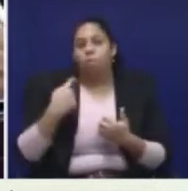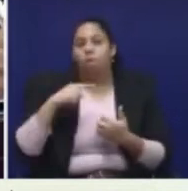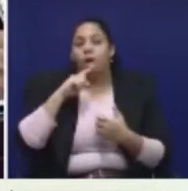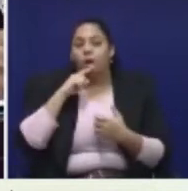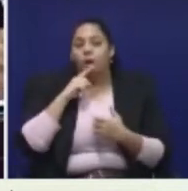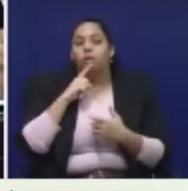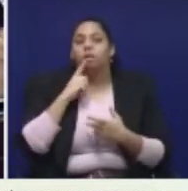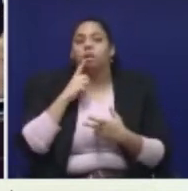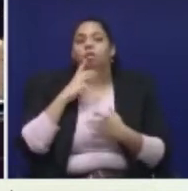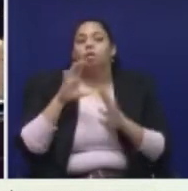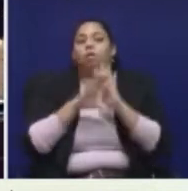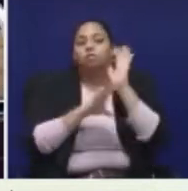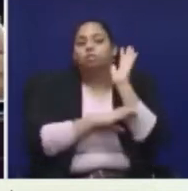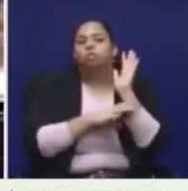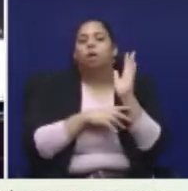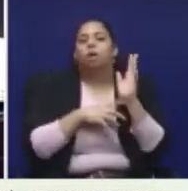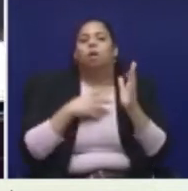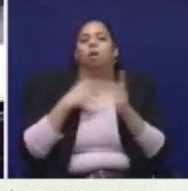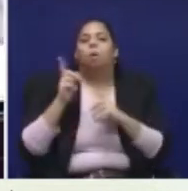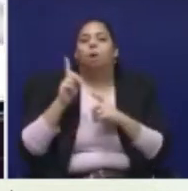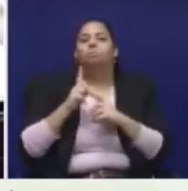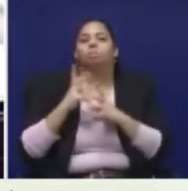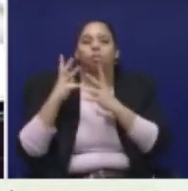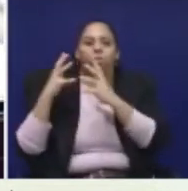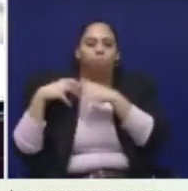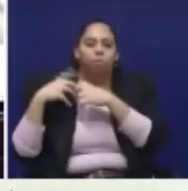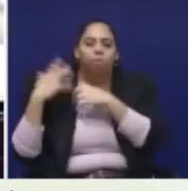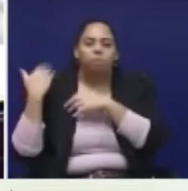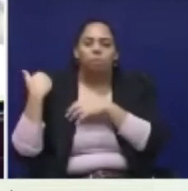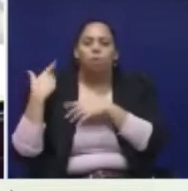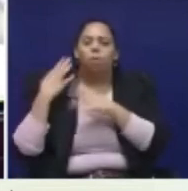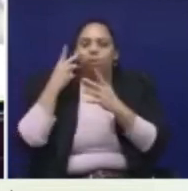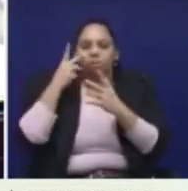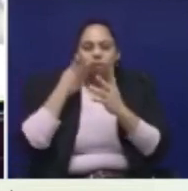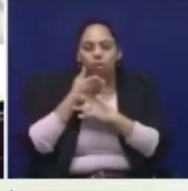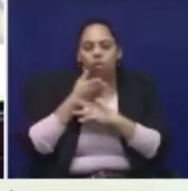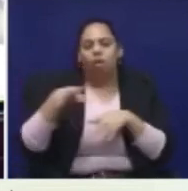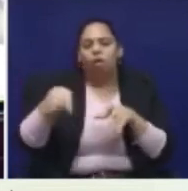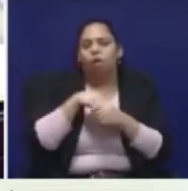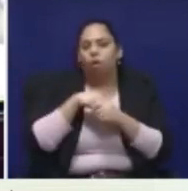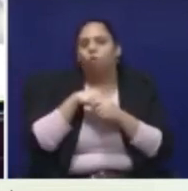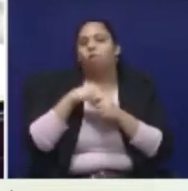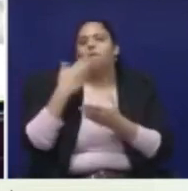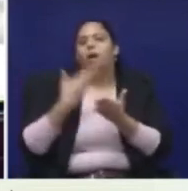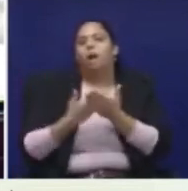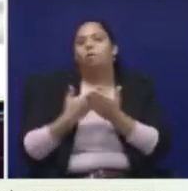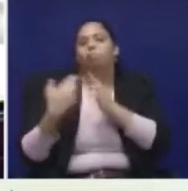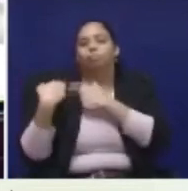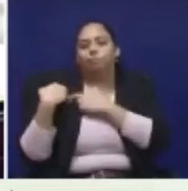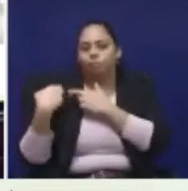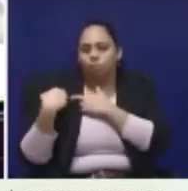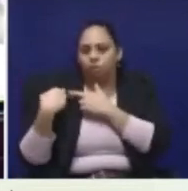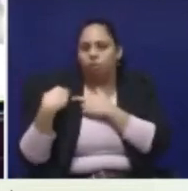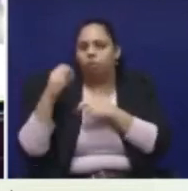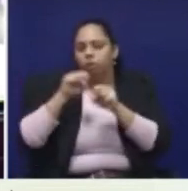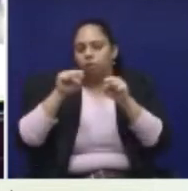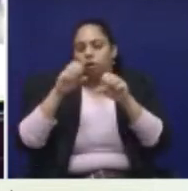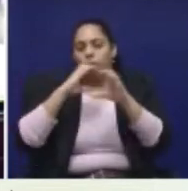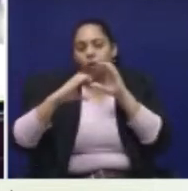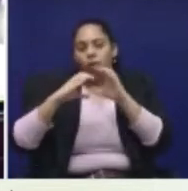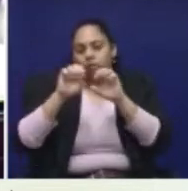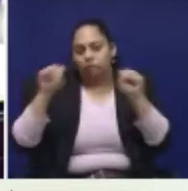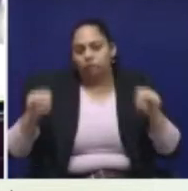the constitutional imperative of a transparent, inclusive and accountable communication system between